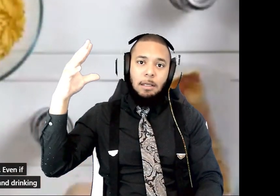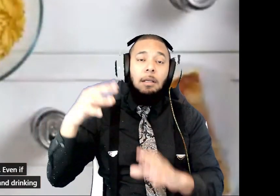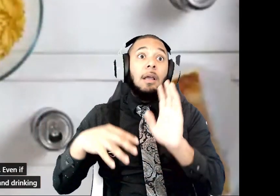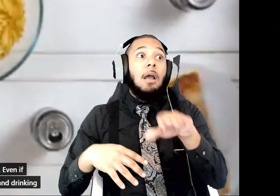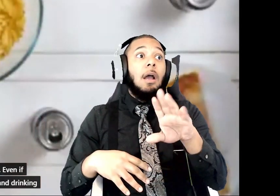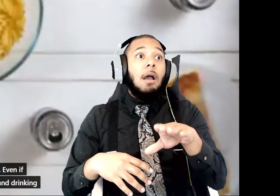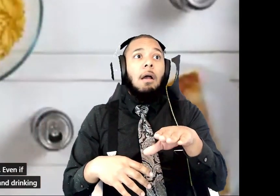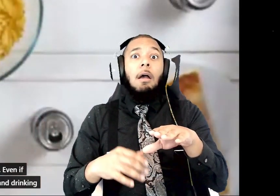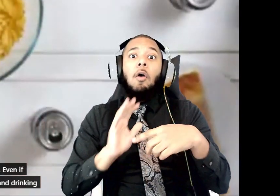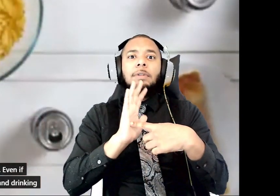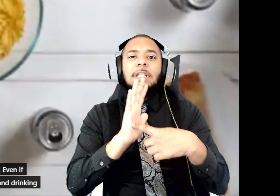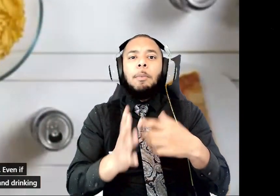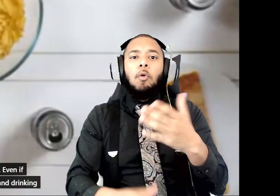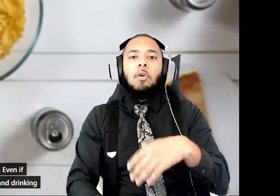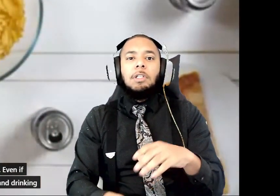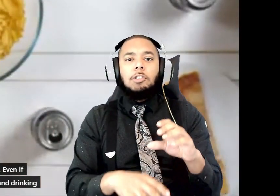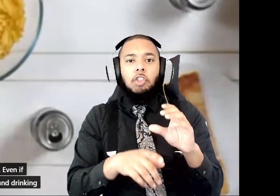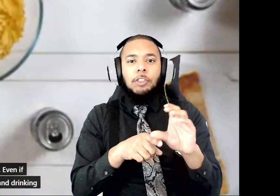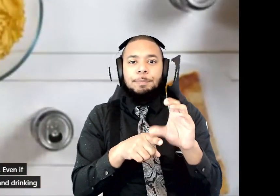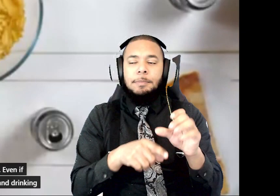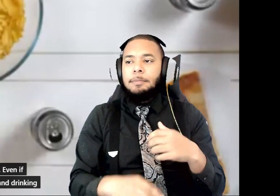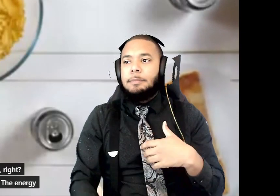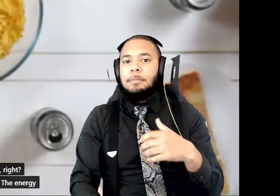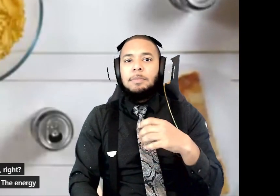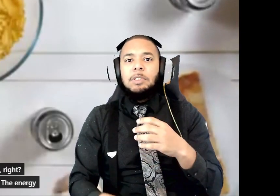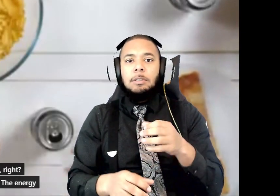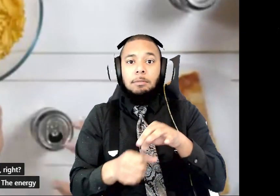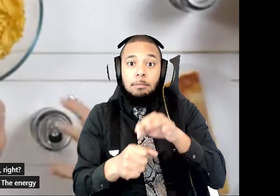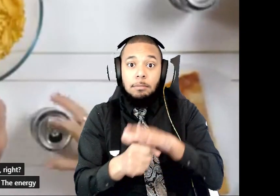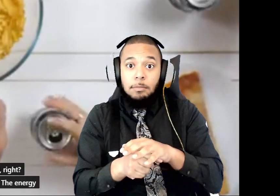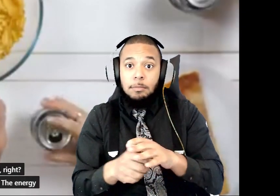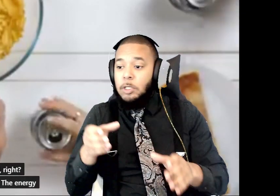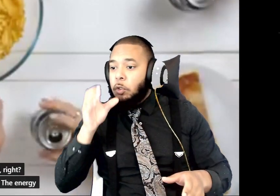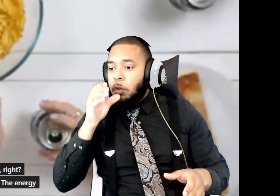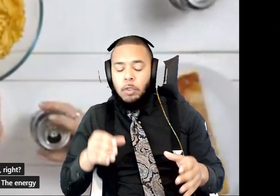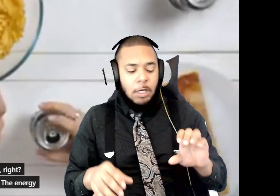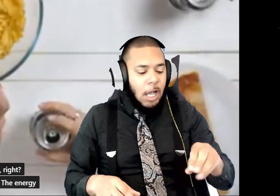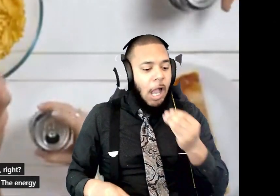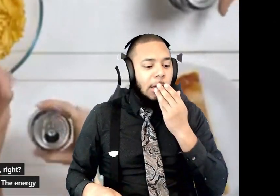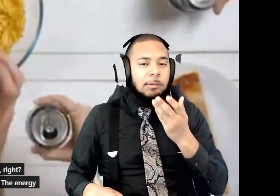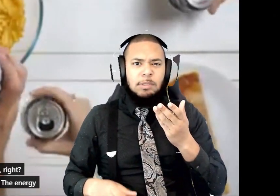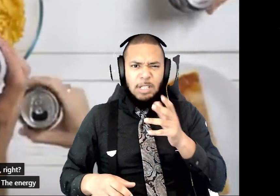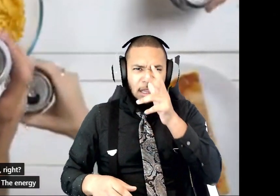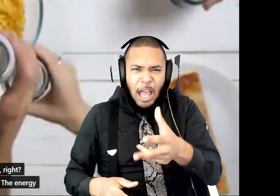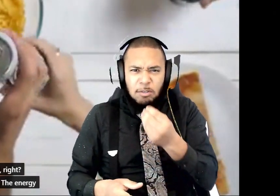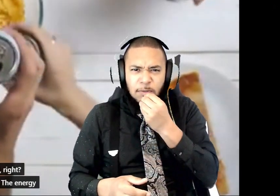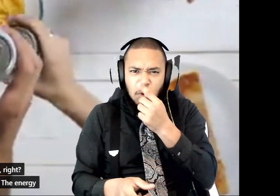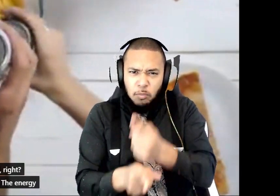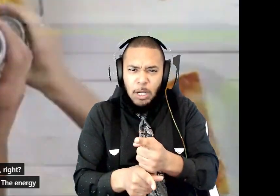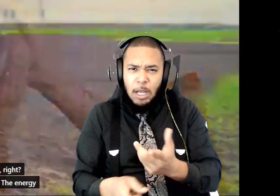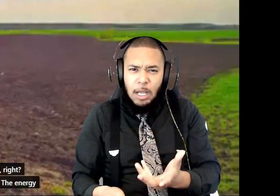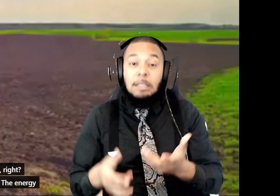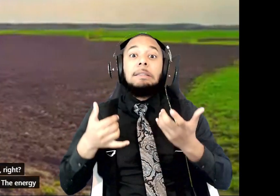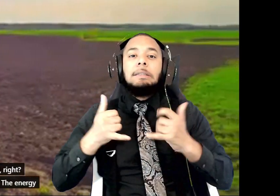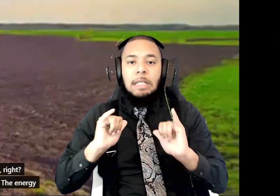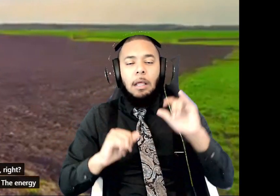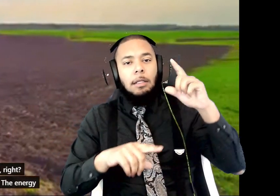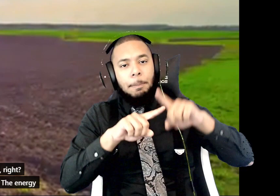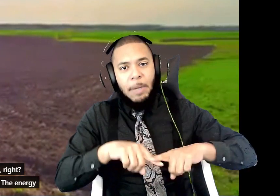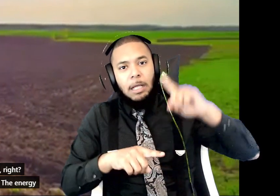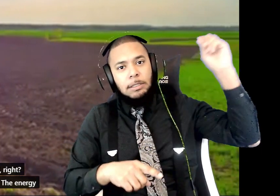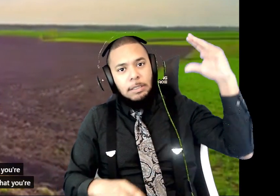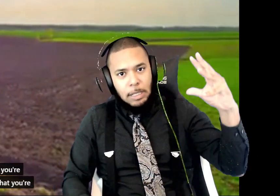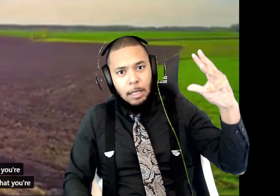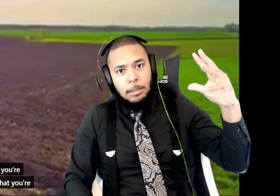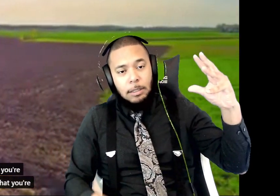you're eating a bag of chips and drinking a pop and it's junk food, right? That still came from the sun.